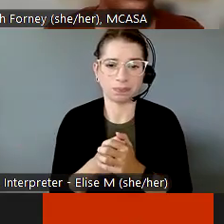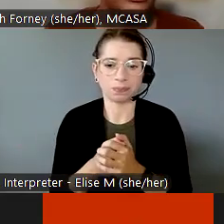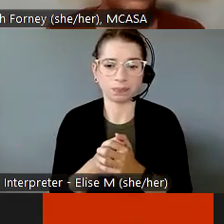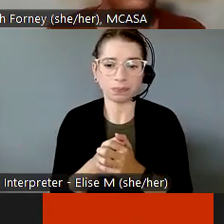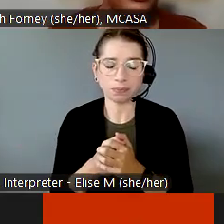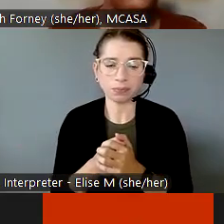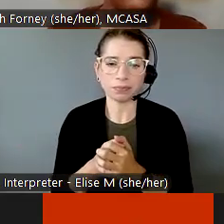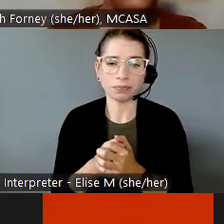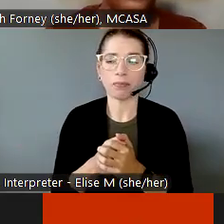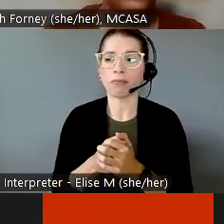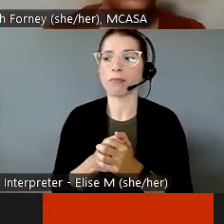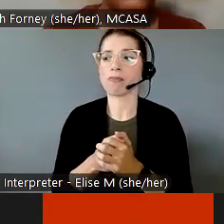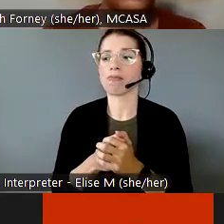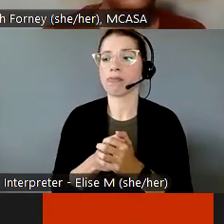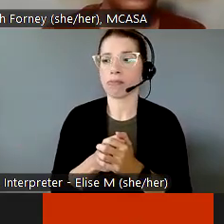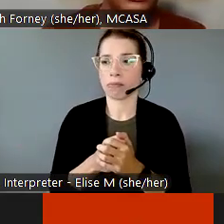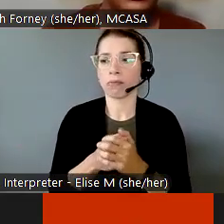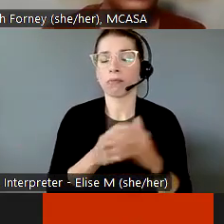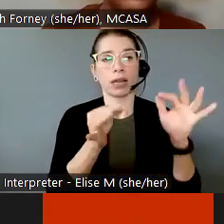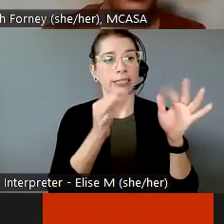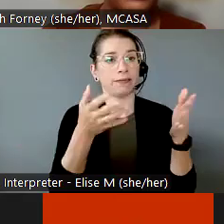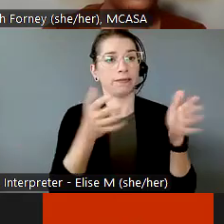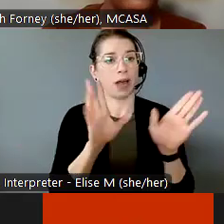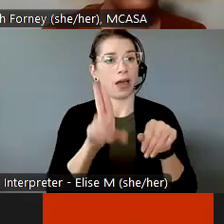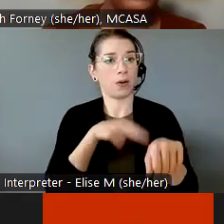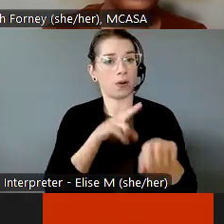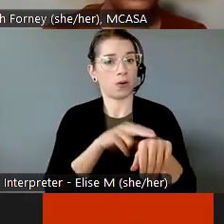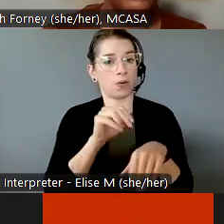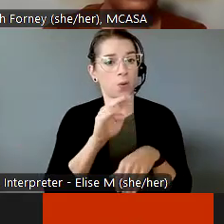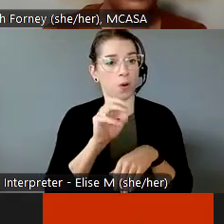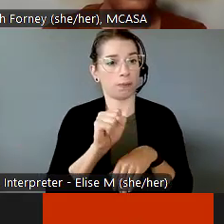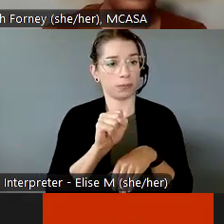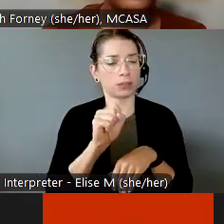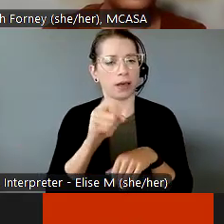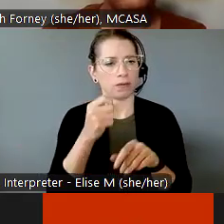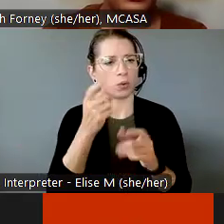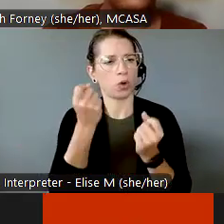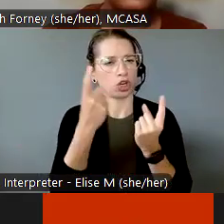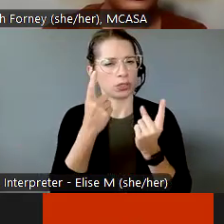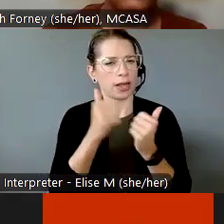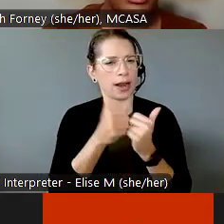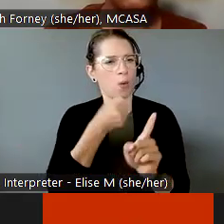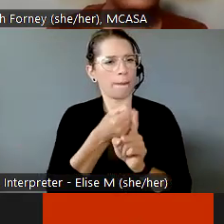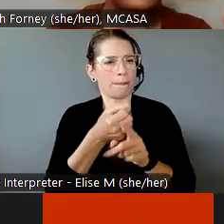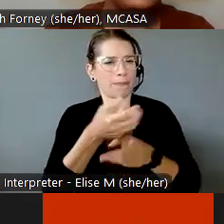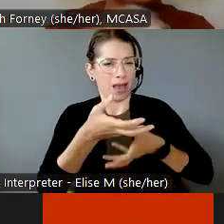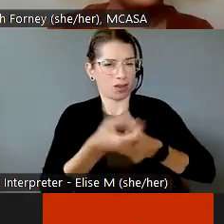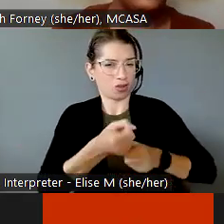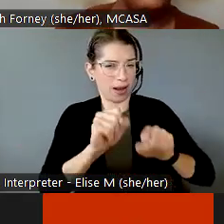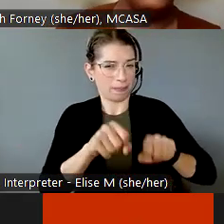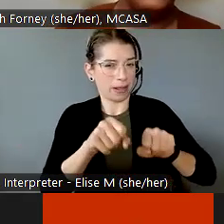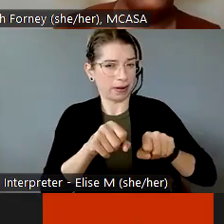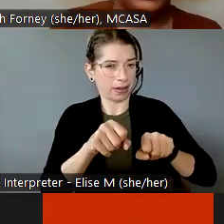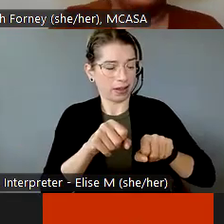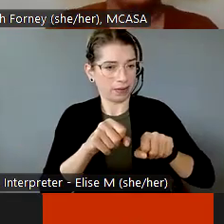When we look at defined norms, we also have to understand its impact on credibility because survivors that are outside